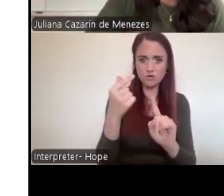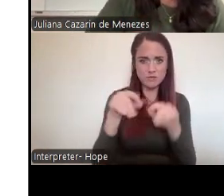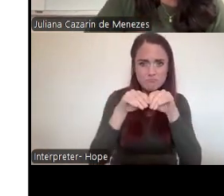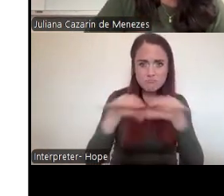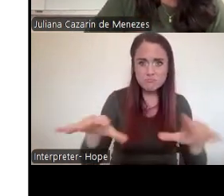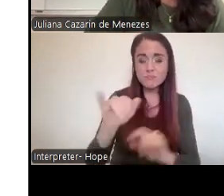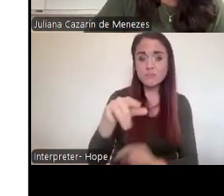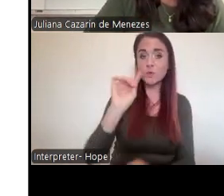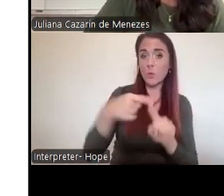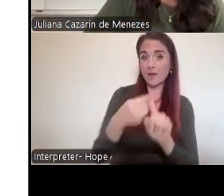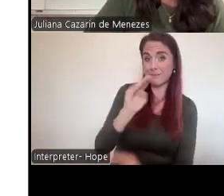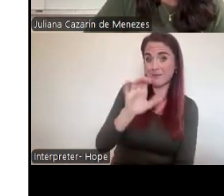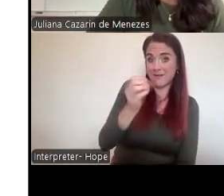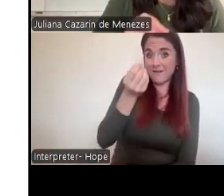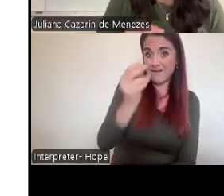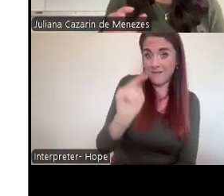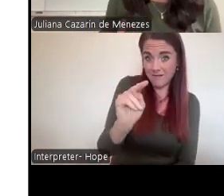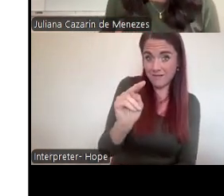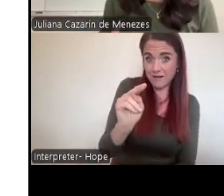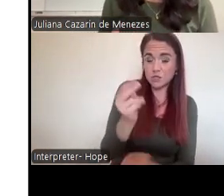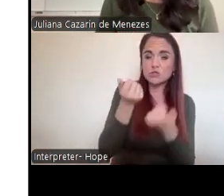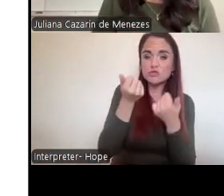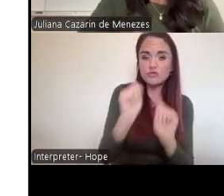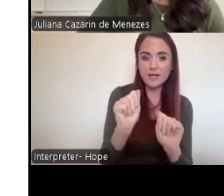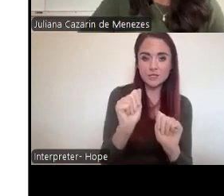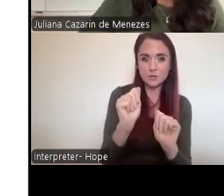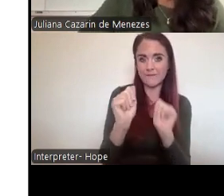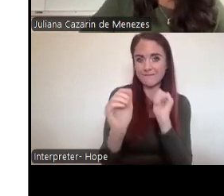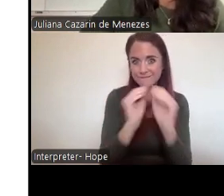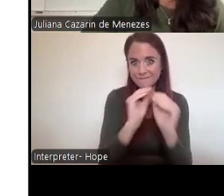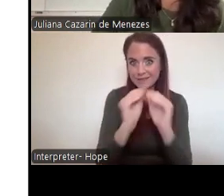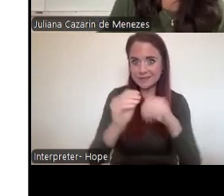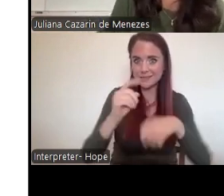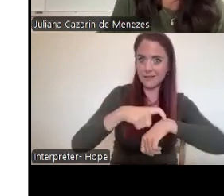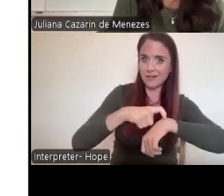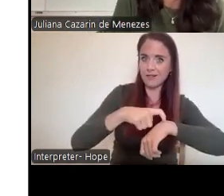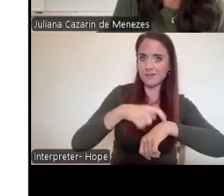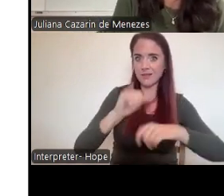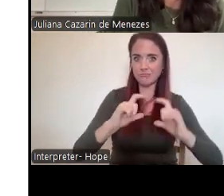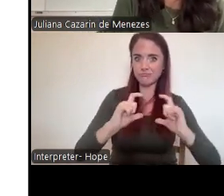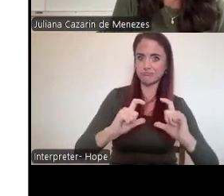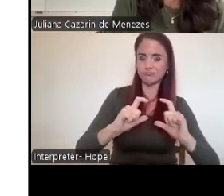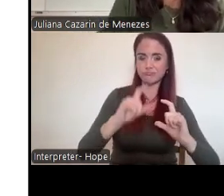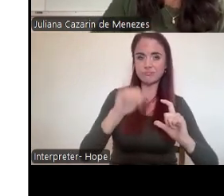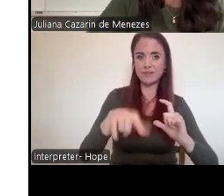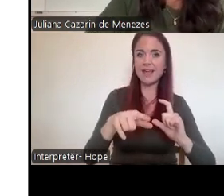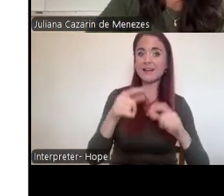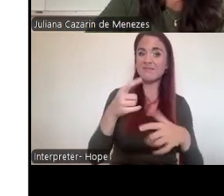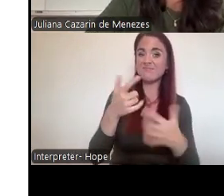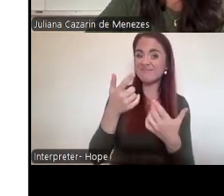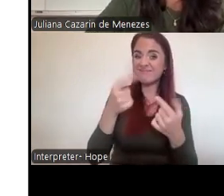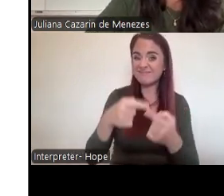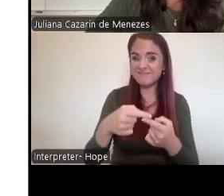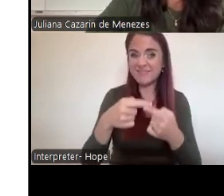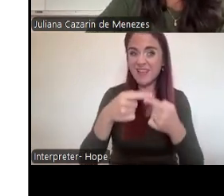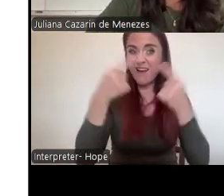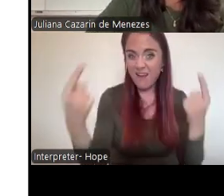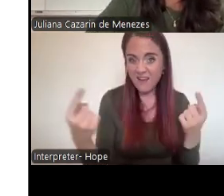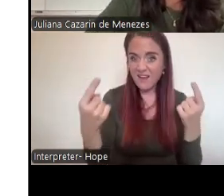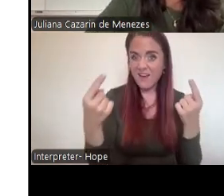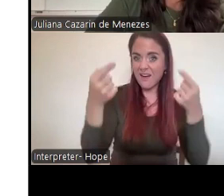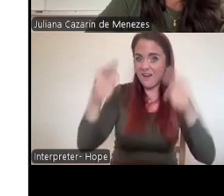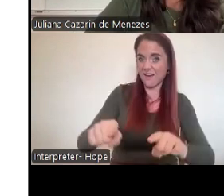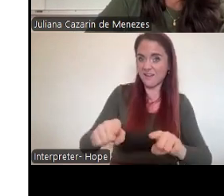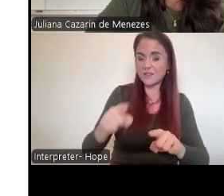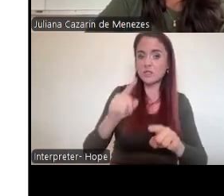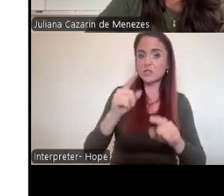turn MIC on, but when we try to fix the clock, this effect is partially reversed. So when we try to